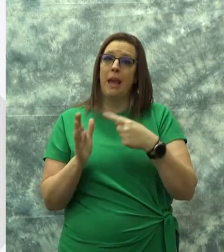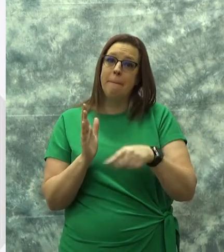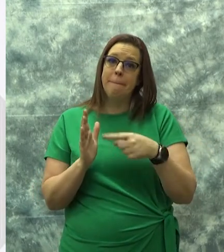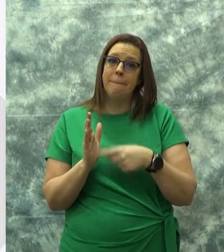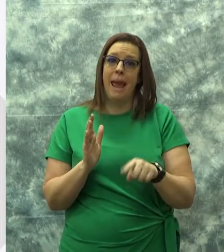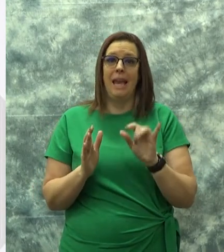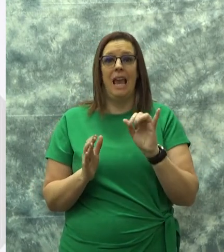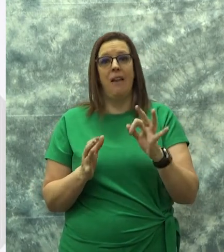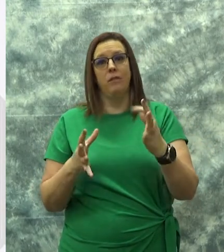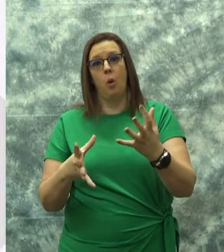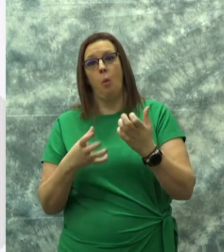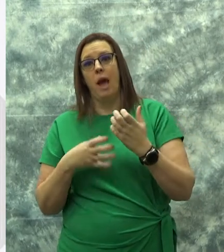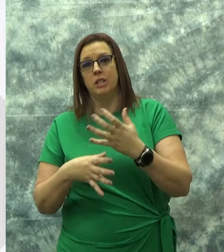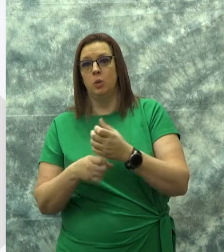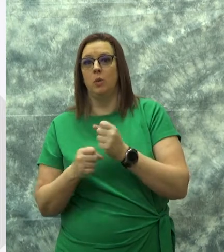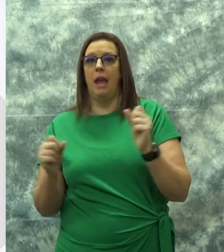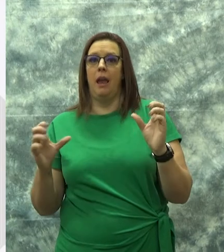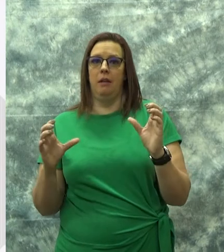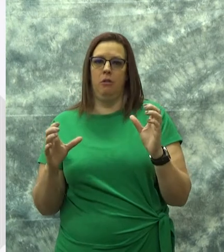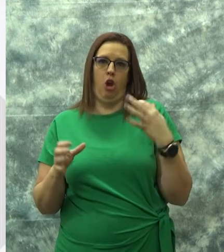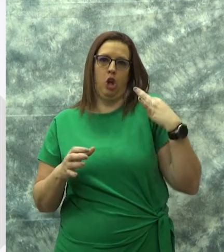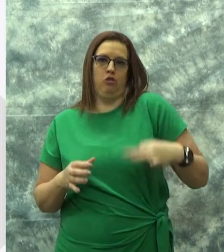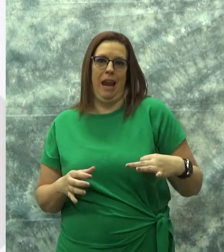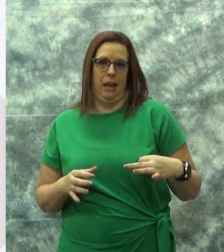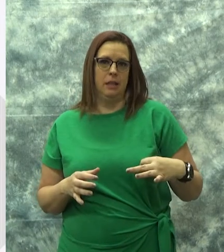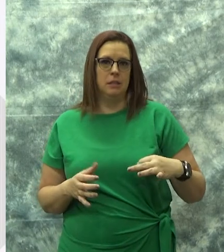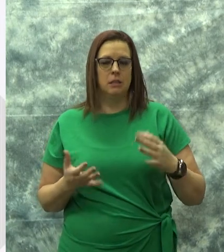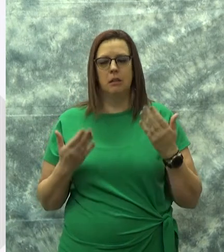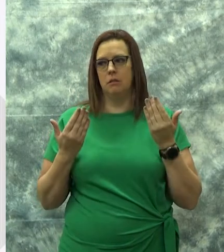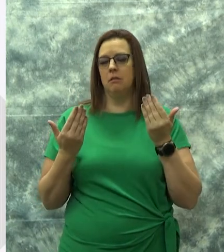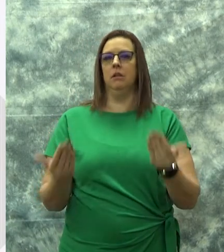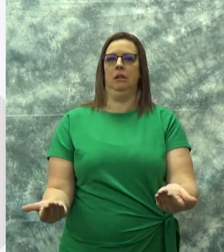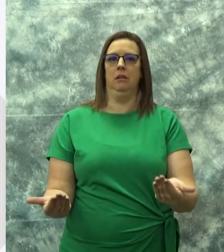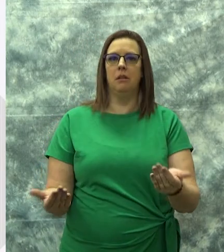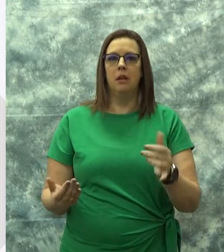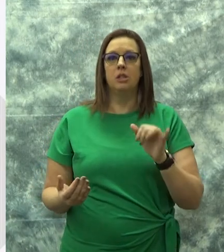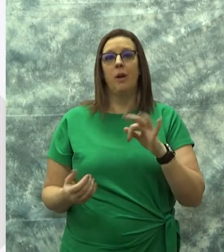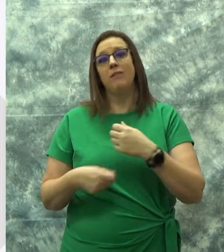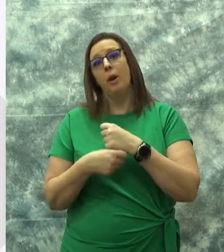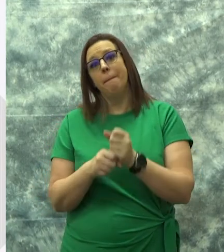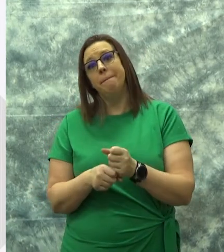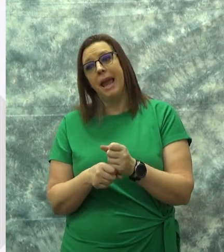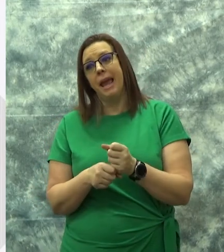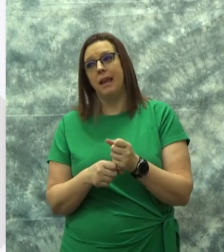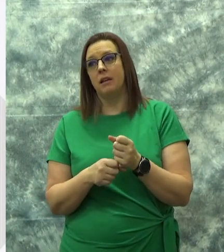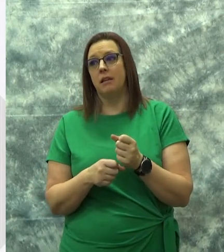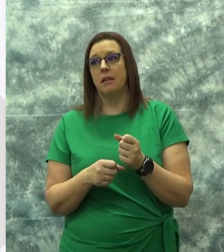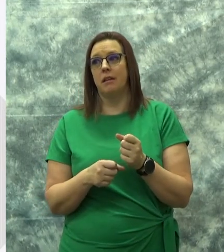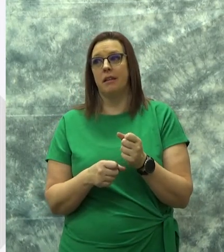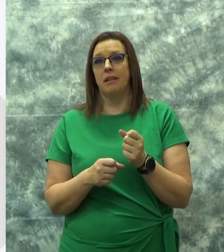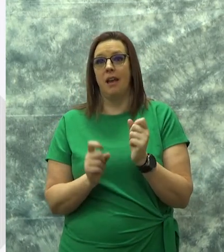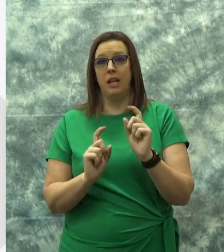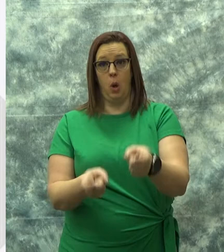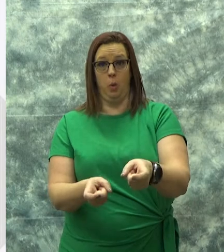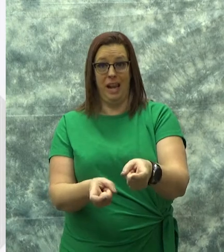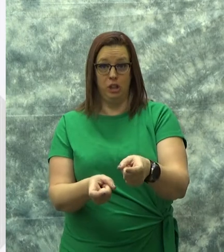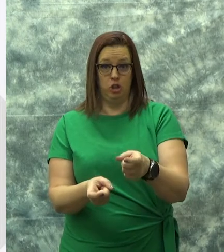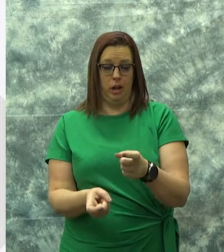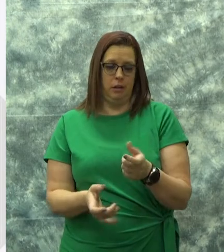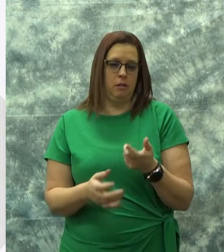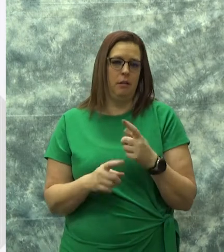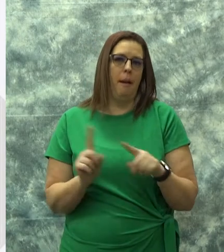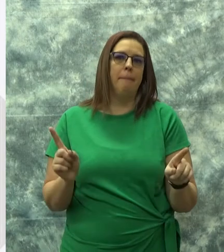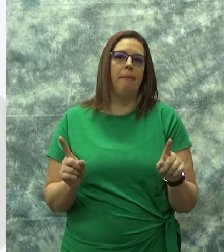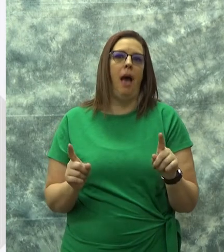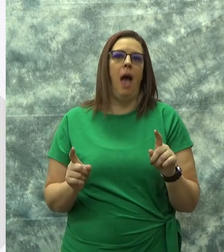anybody's fees who wants to get certificated credit for it right now. And so if you can make a donation, a love offering if you choose